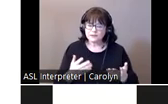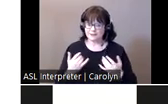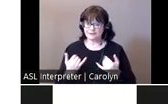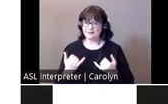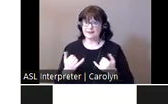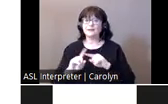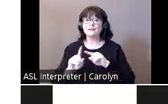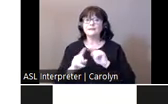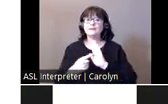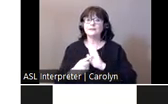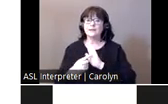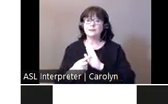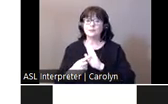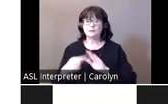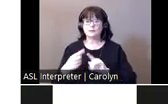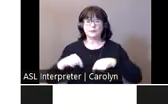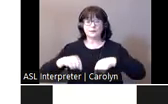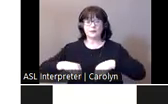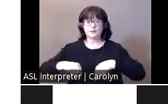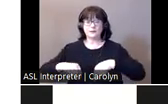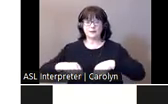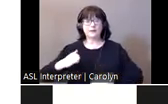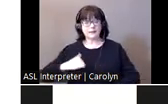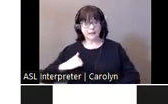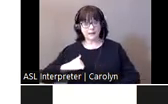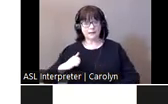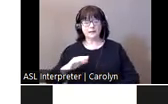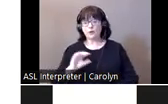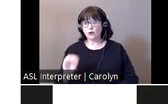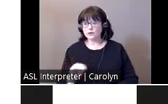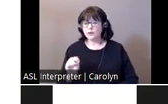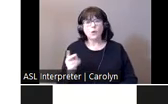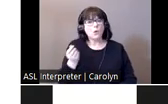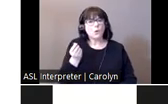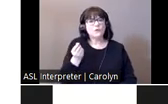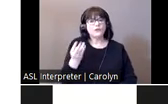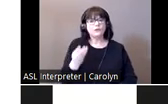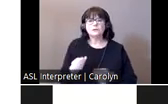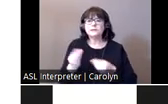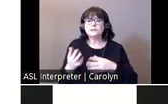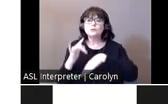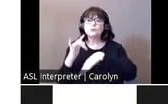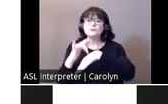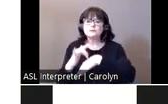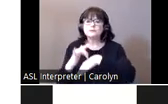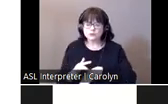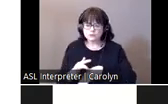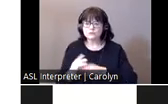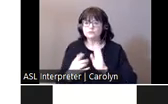from our own country and our province. They're not exhaustive, just a little bit of a taste of some examples of